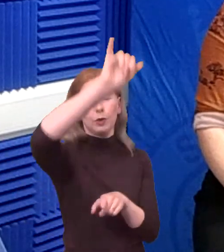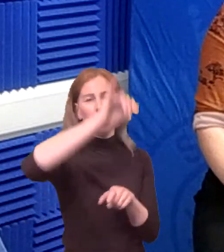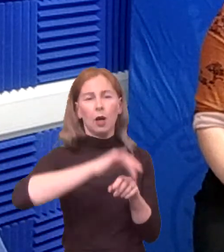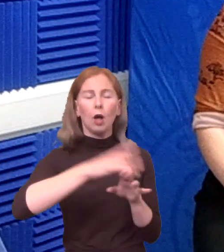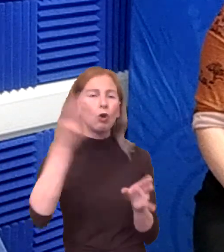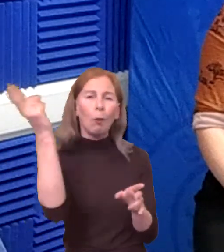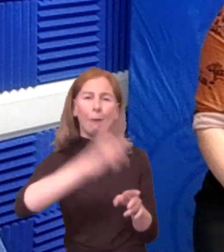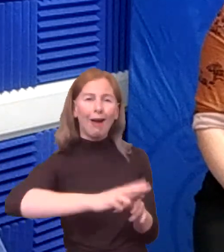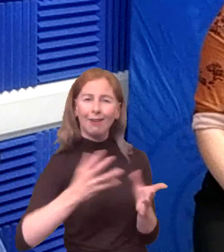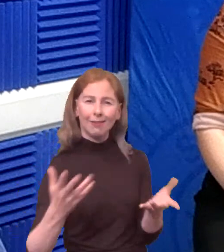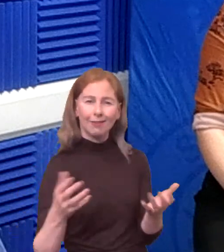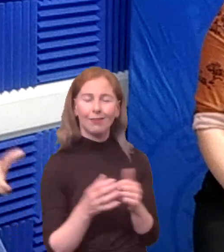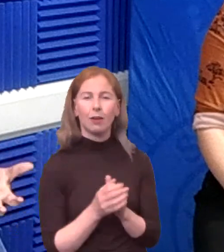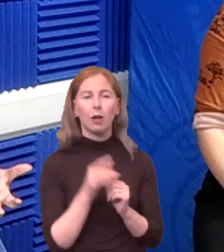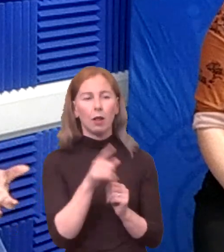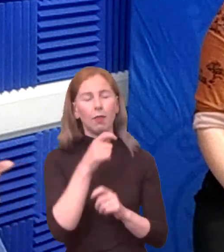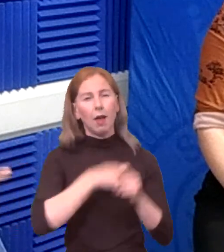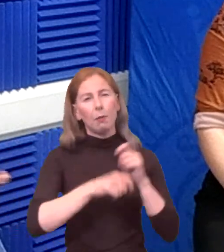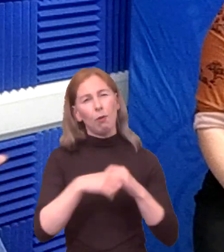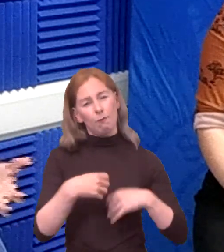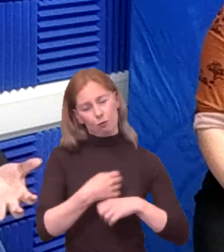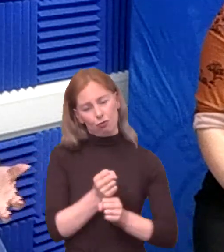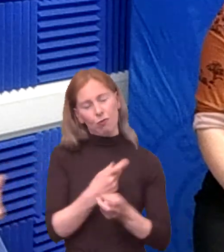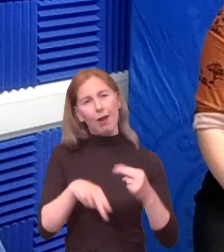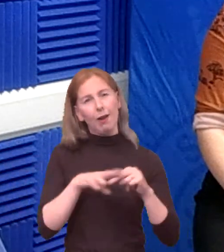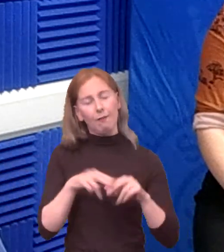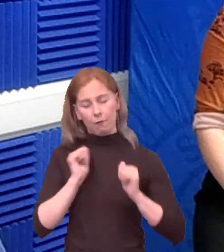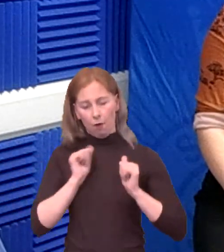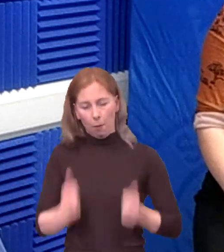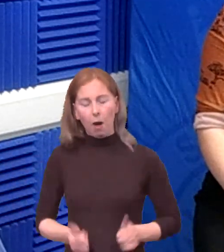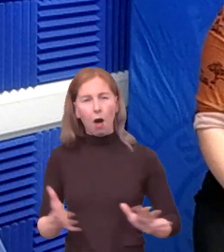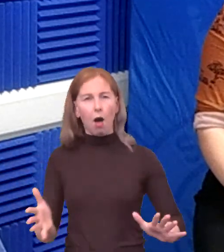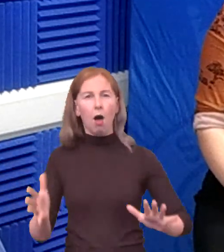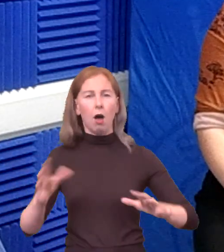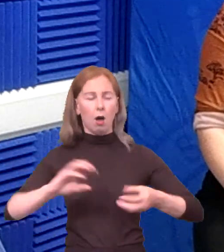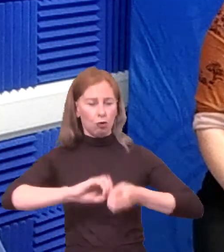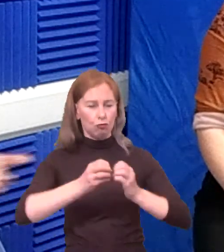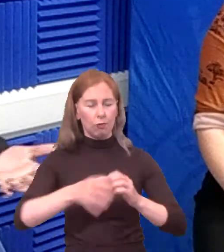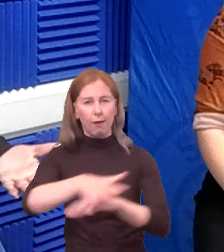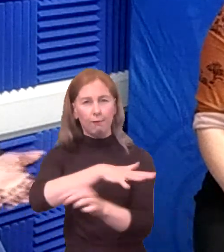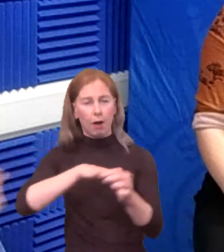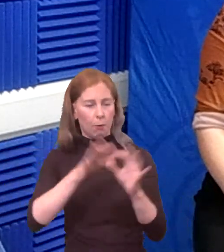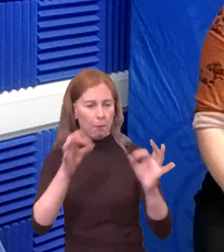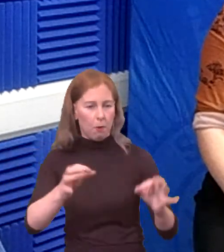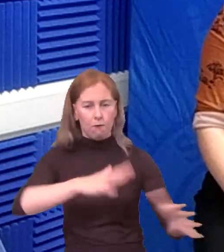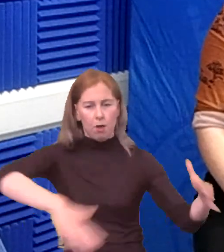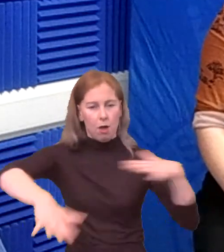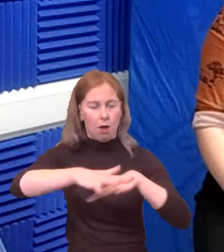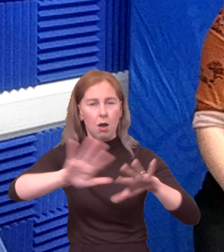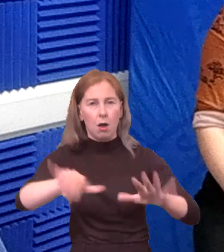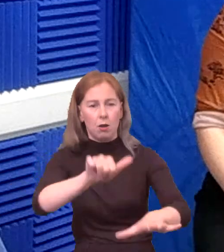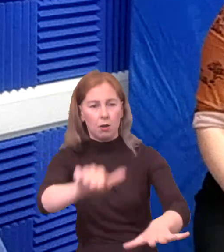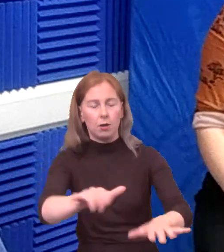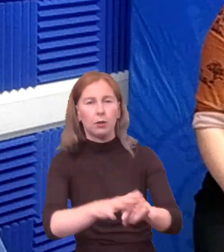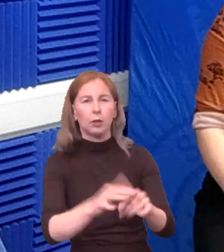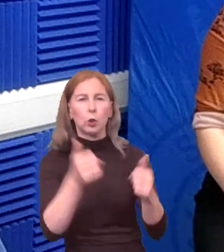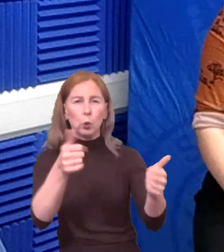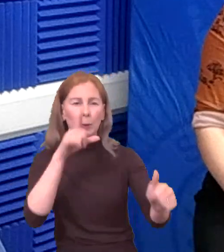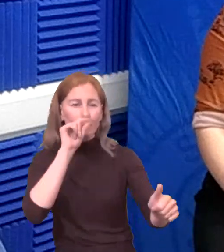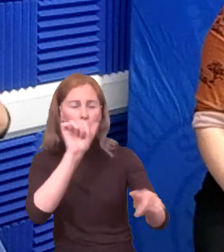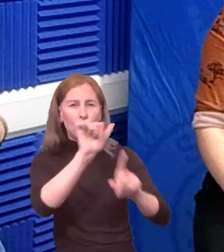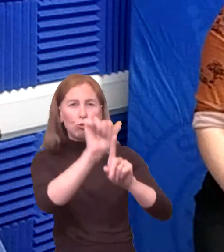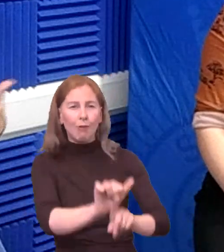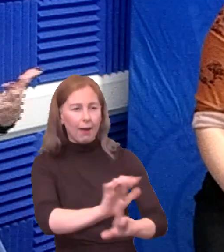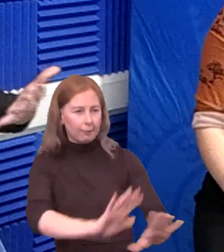for farmers to have gone to great lengths to create this perfect environment for those birds to have it essentially ruined from dogs off leads.